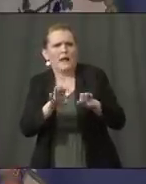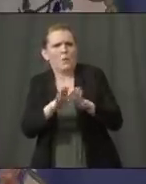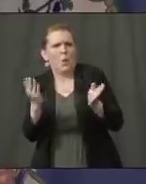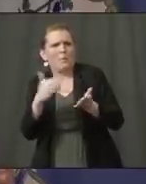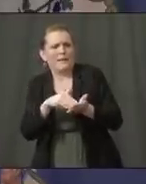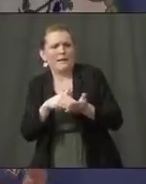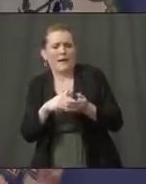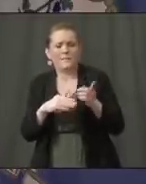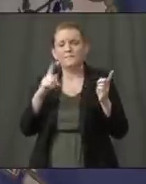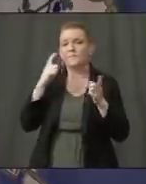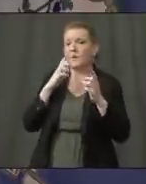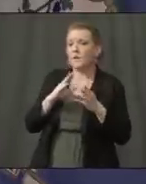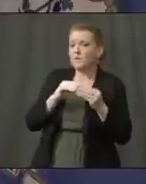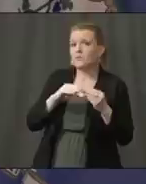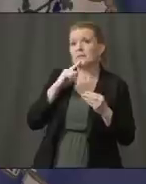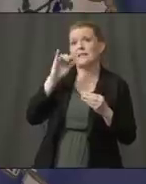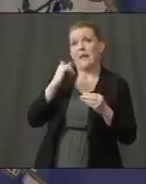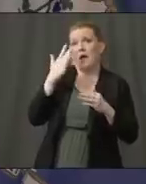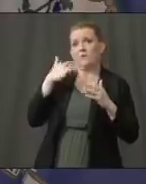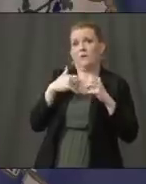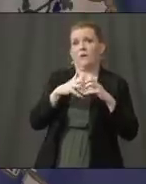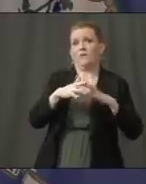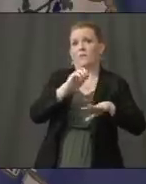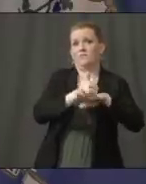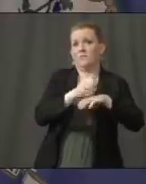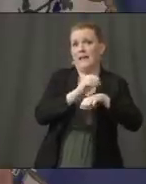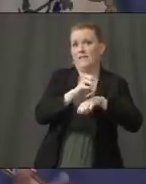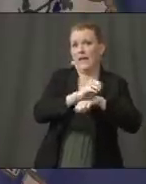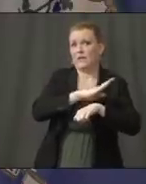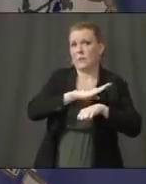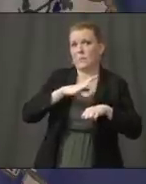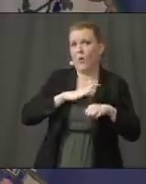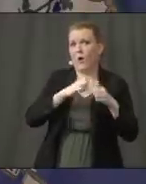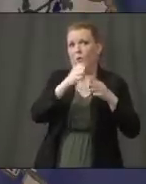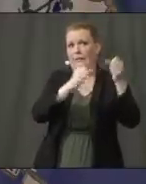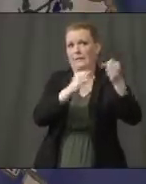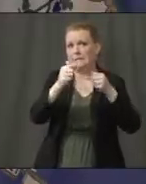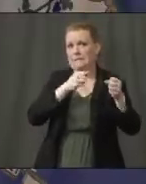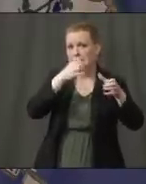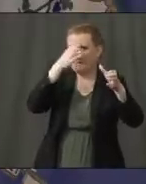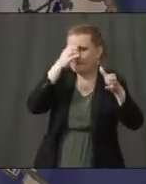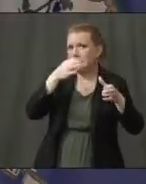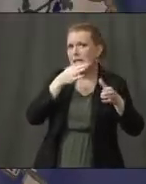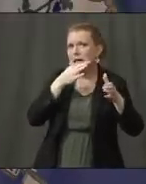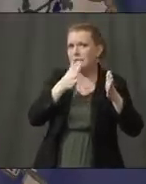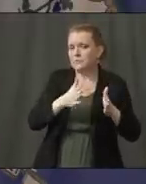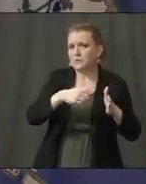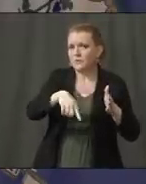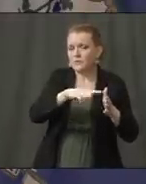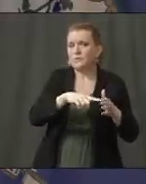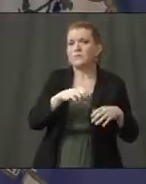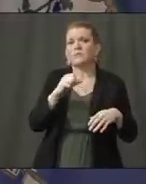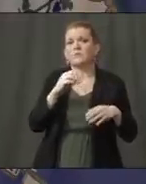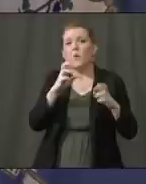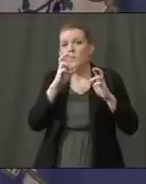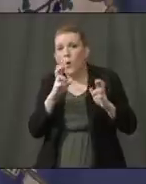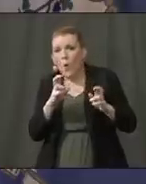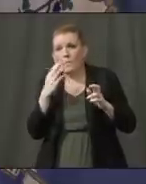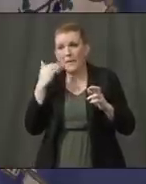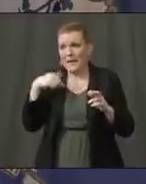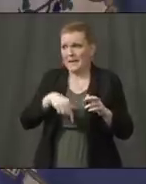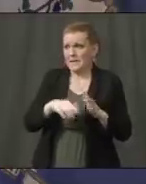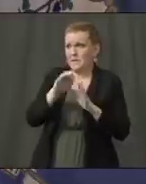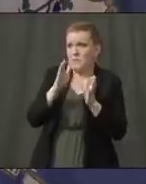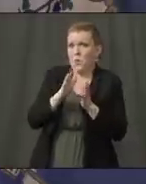do tend to think we're a relatively small state, so maybe you say, hey, open up Tolland, keep Fairfield County closed for a